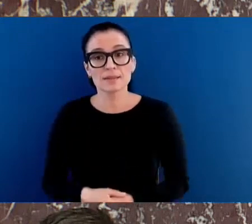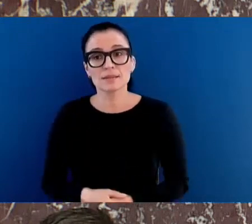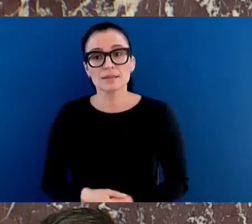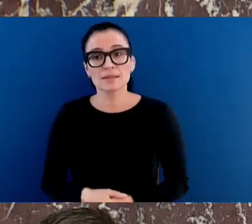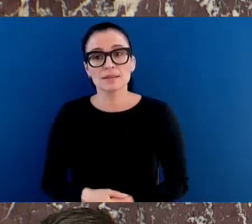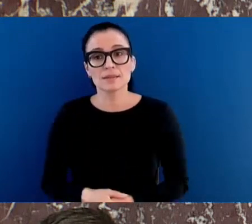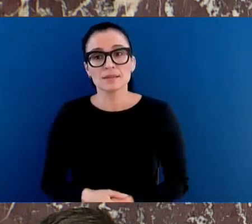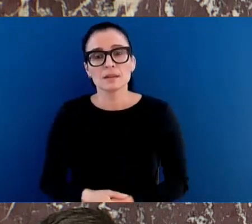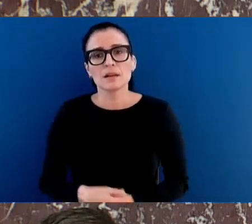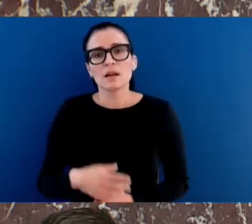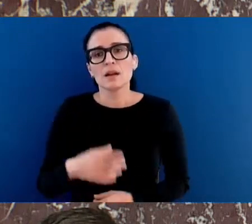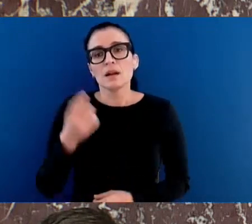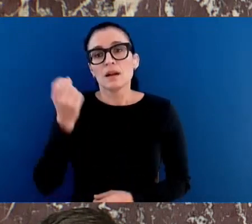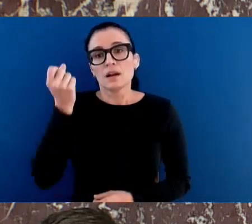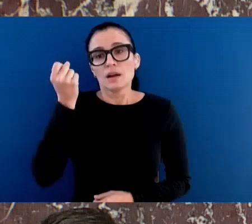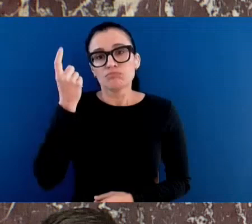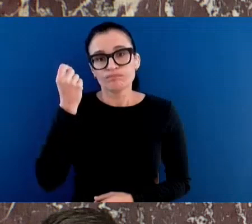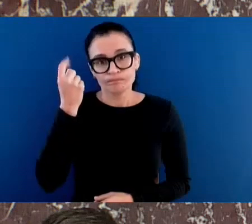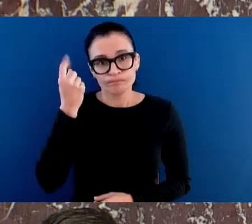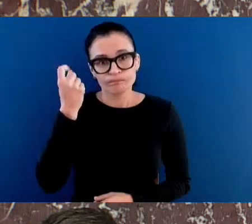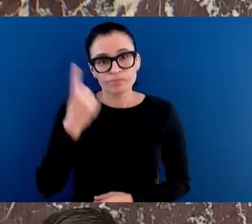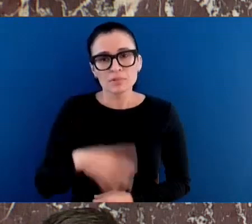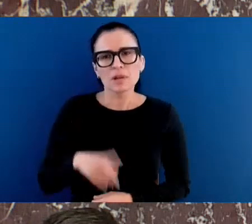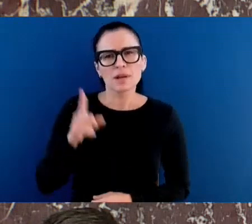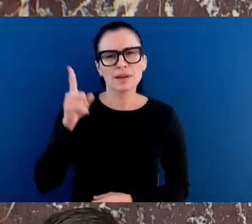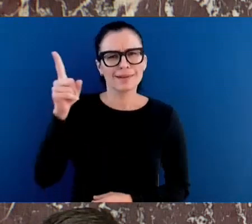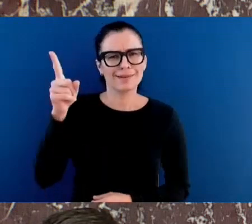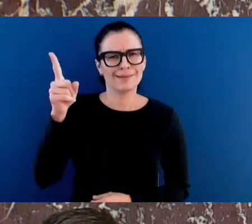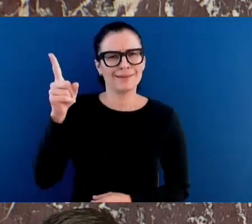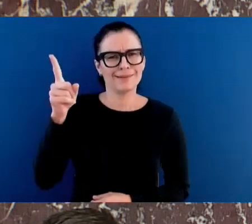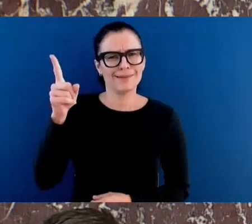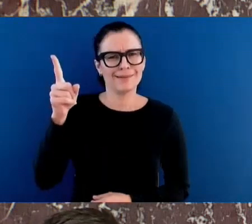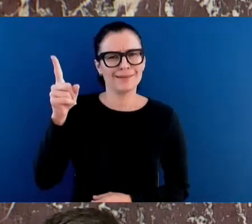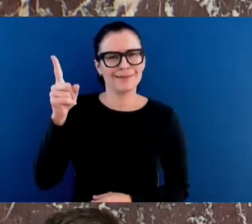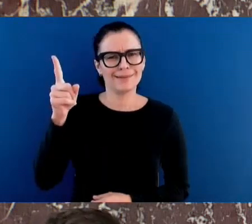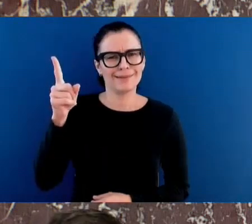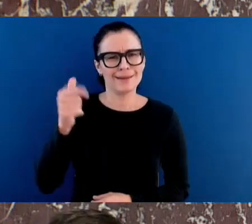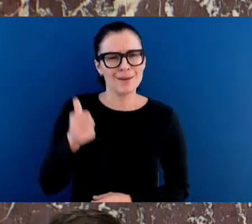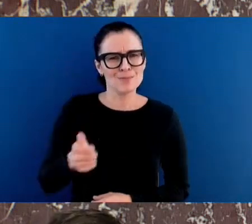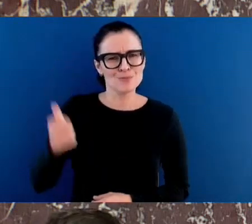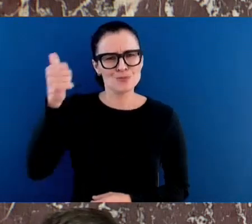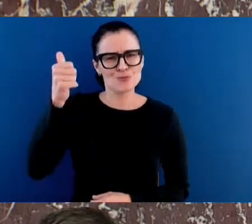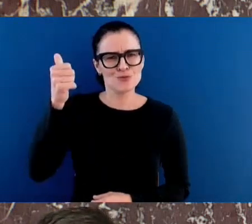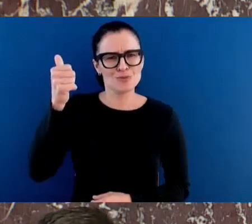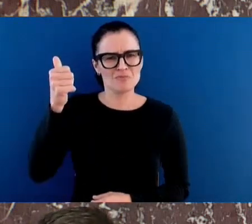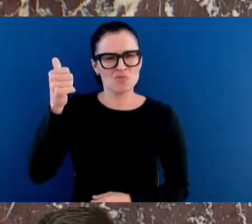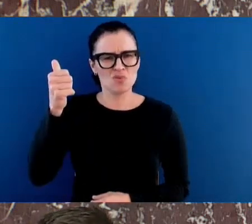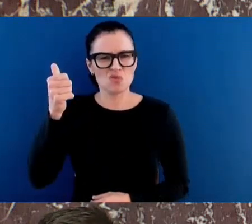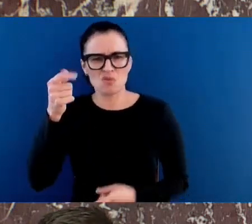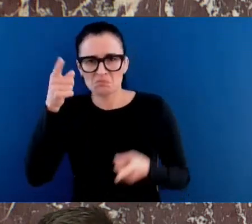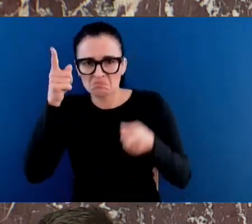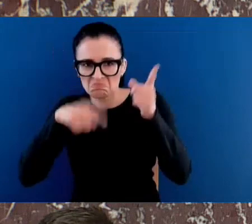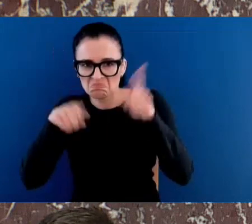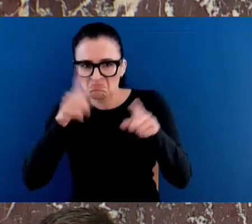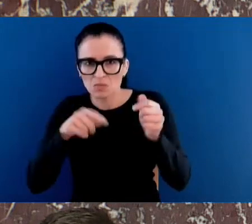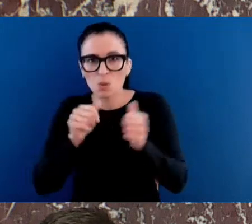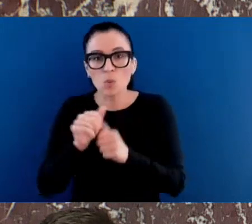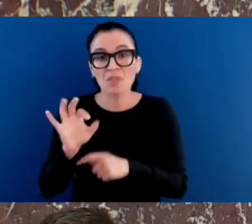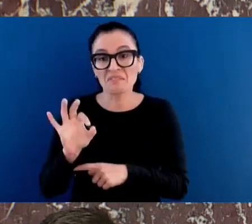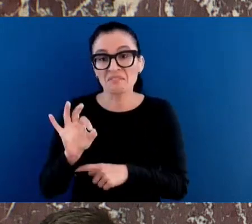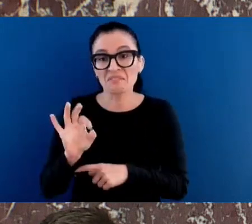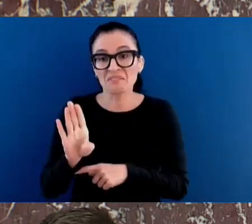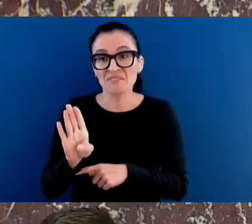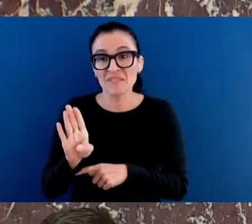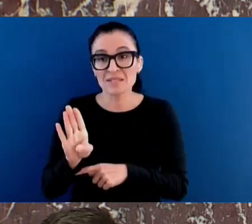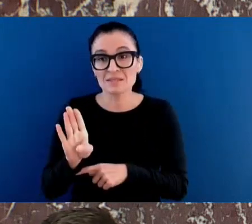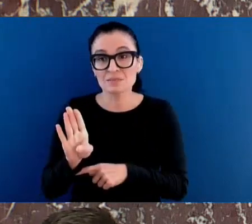backroom deal in exchange for government advertising and a promise by Facebook to amplify NDP propaganda conveniently in the months